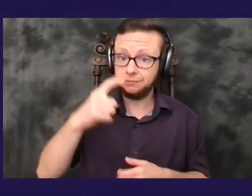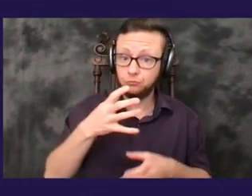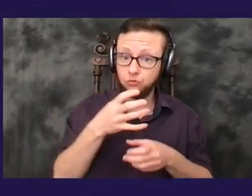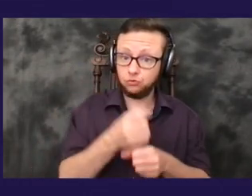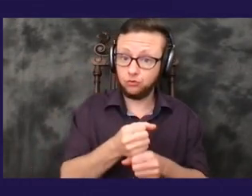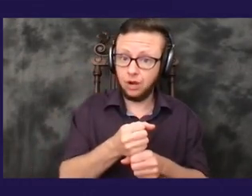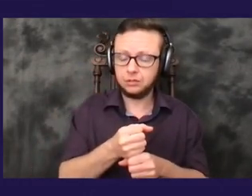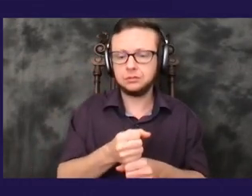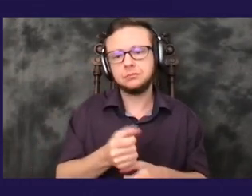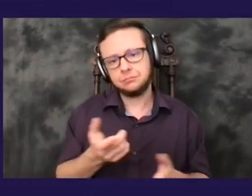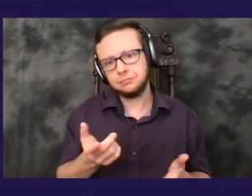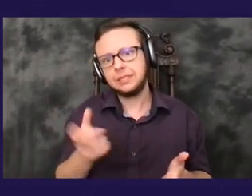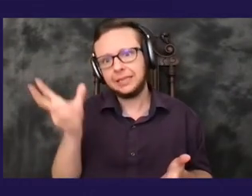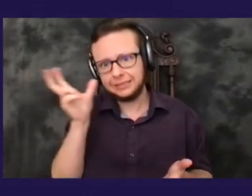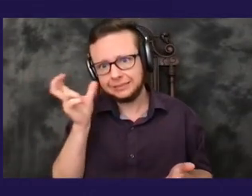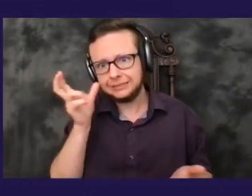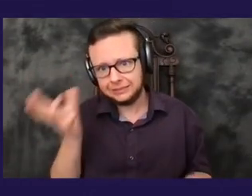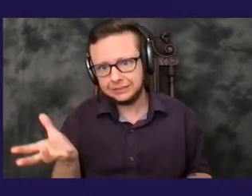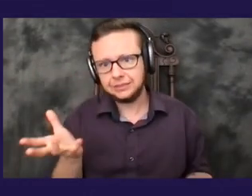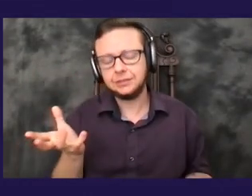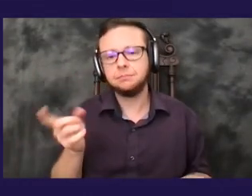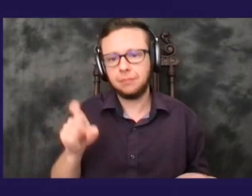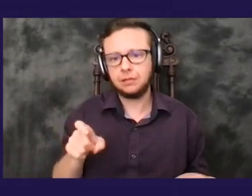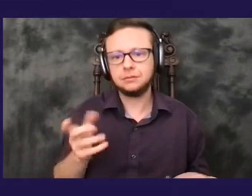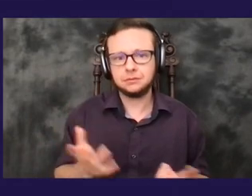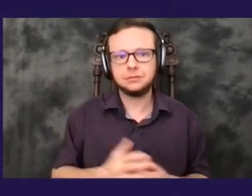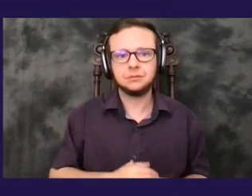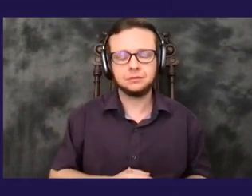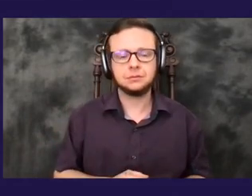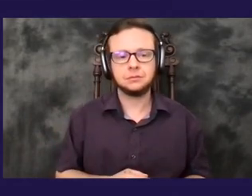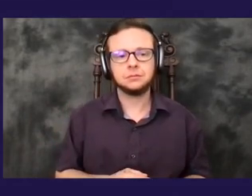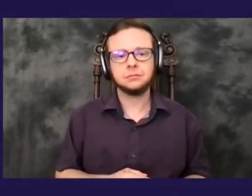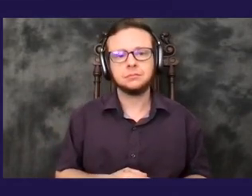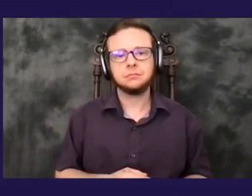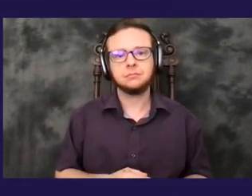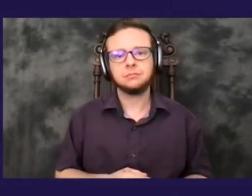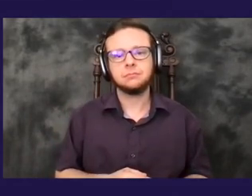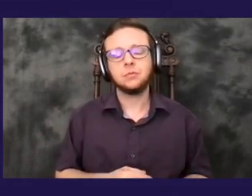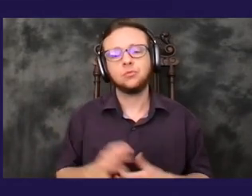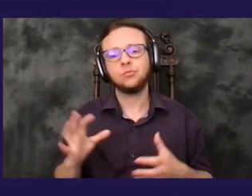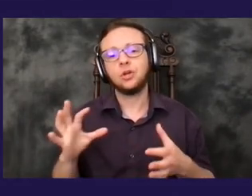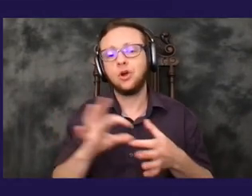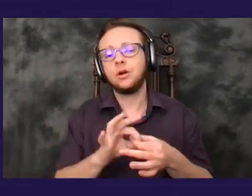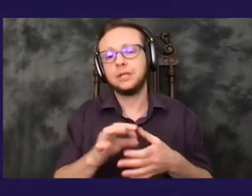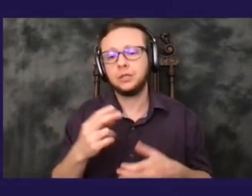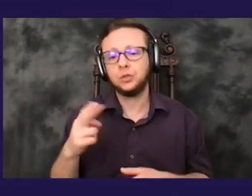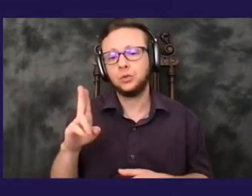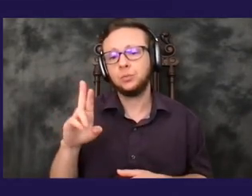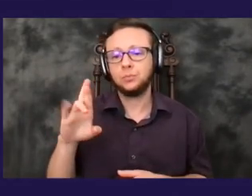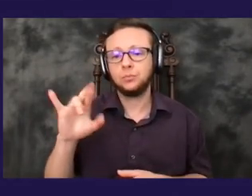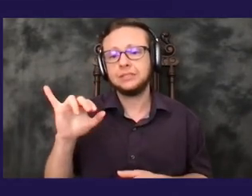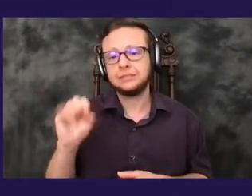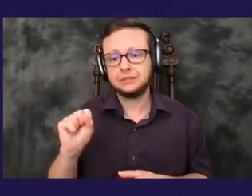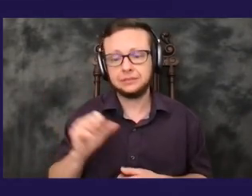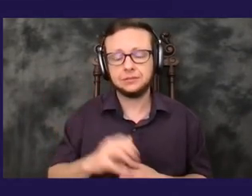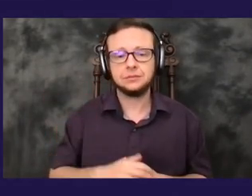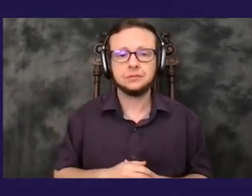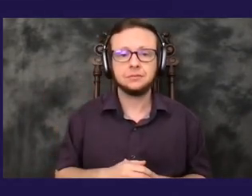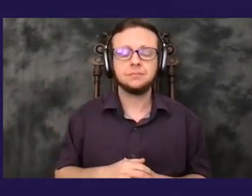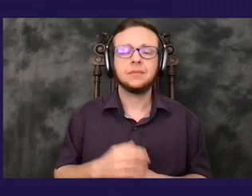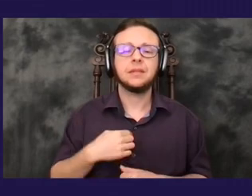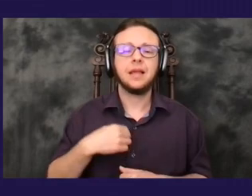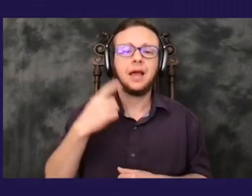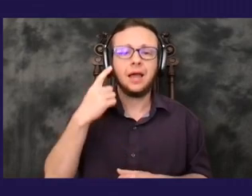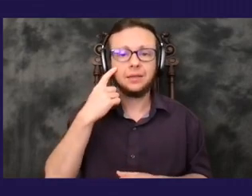So what I with regard to hubris, what I want to what I think we should do in the context of